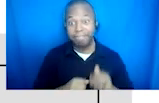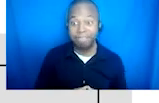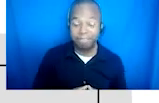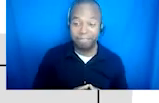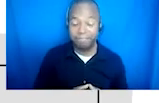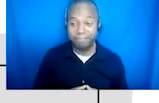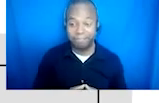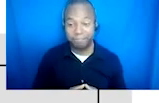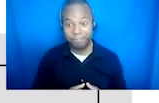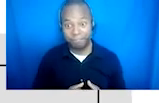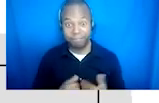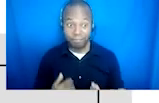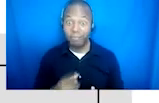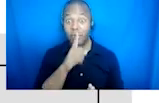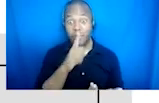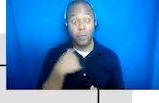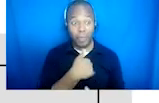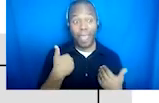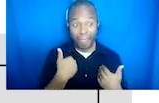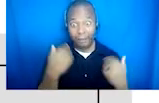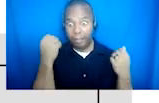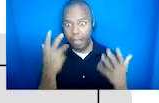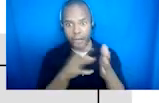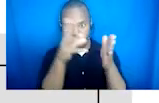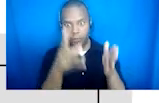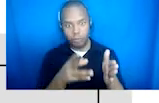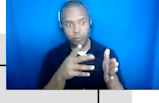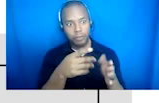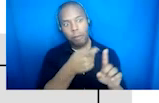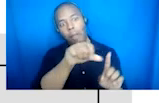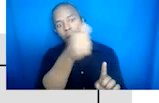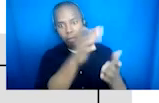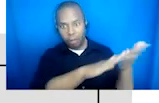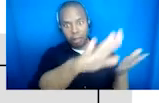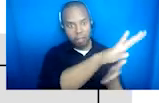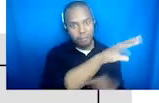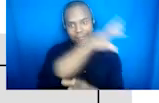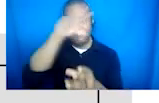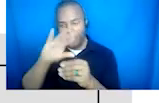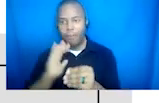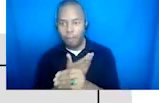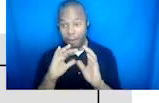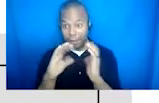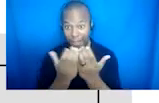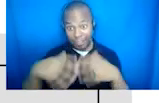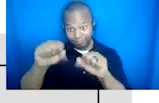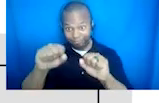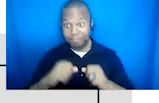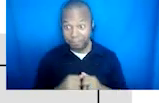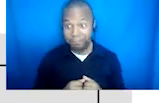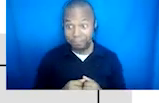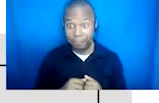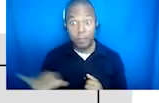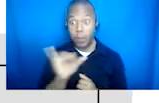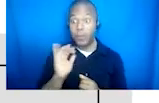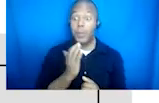And in fact, we do have students from other colleges enrolled in our classes right now. I'll show you some numbers. And then our students are also taking classes